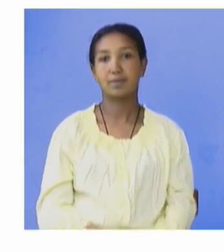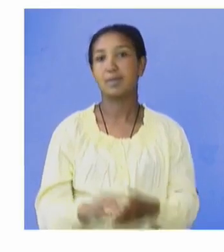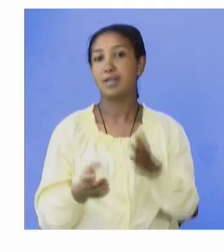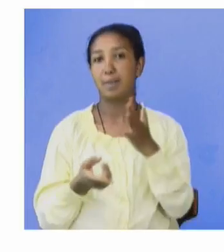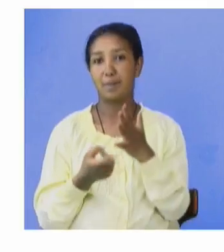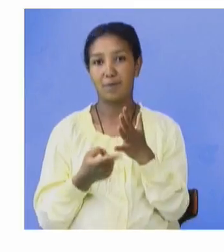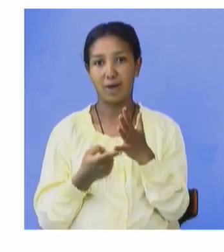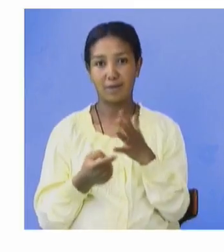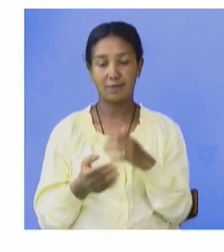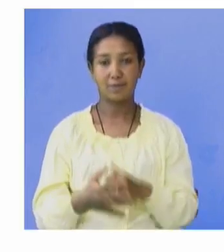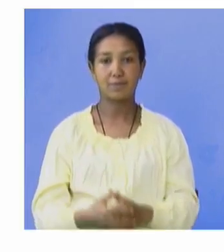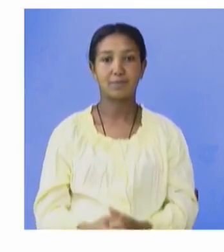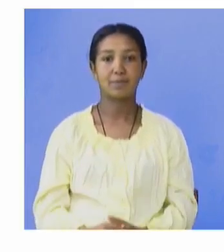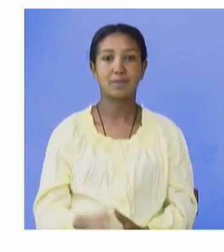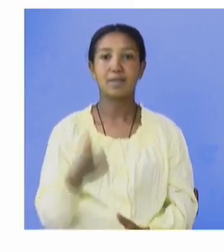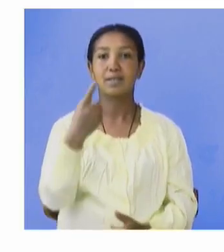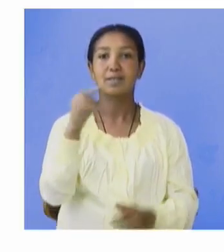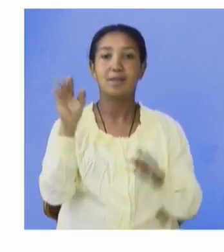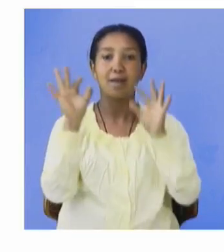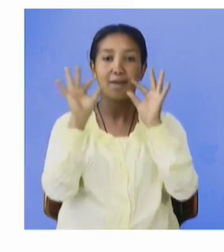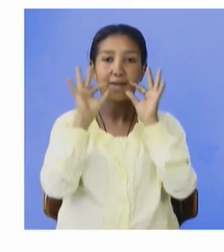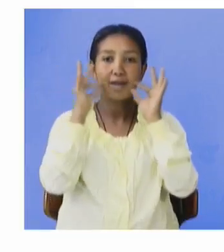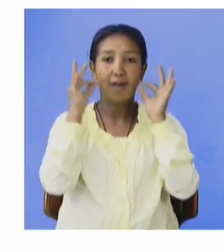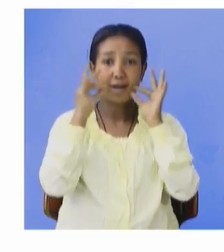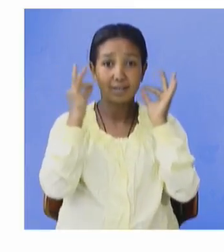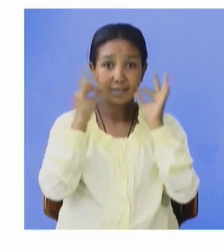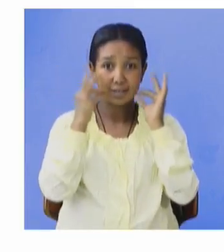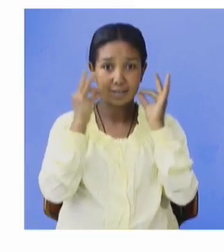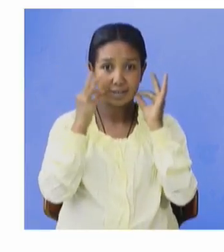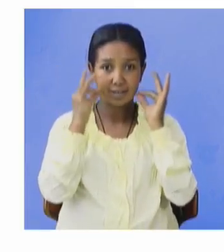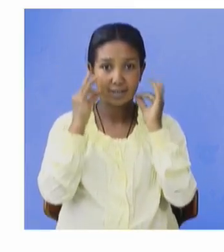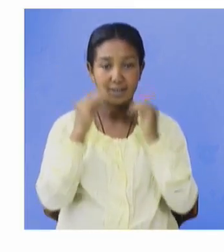5, the cat